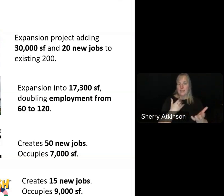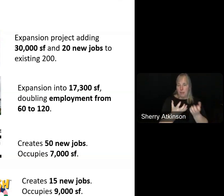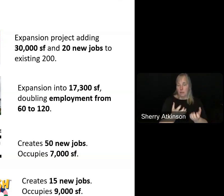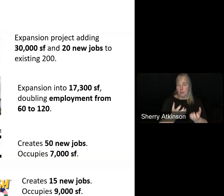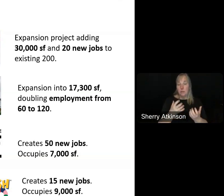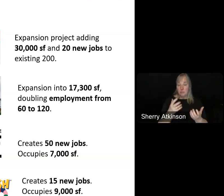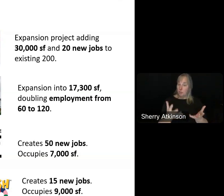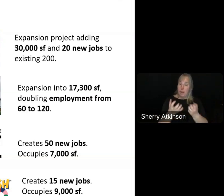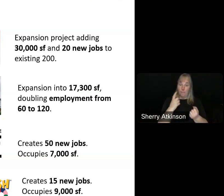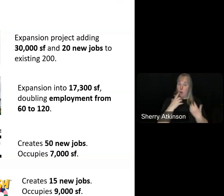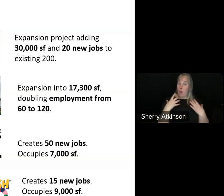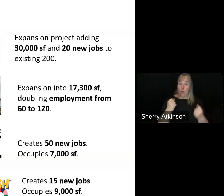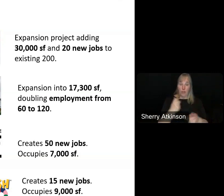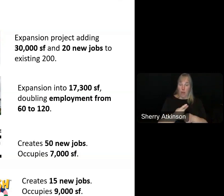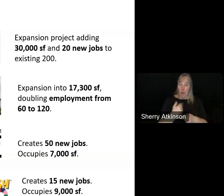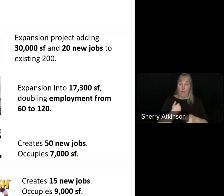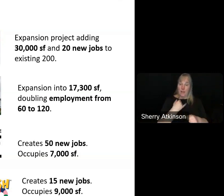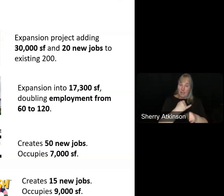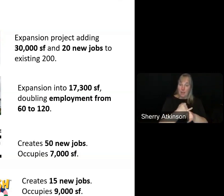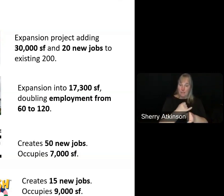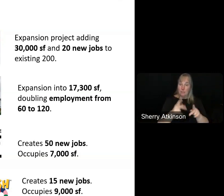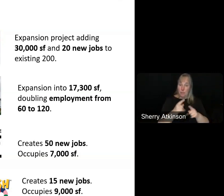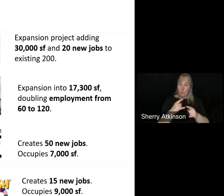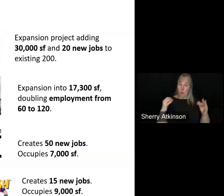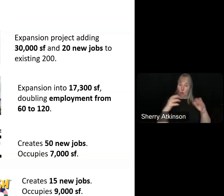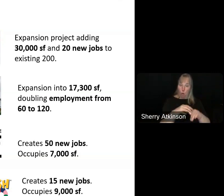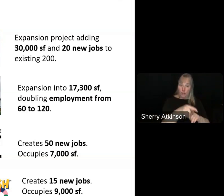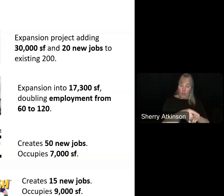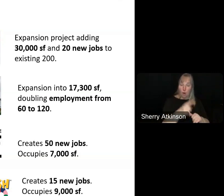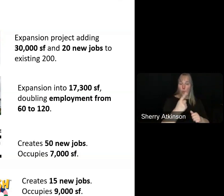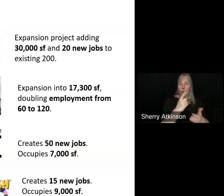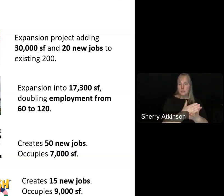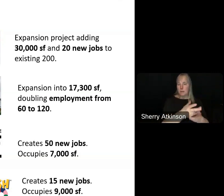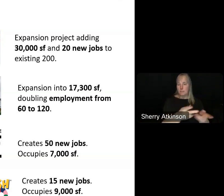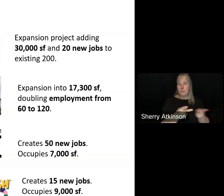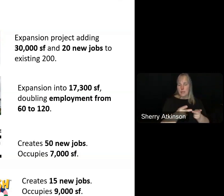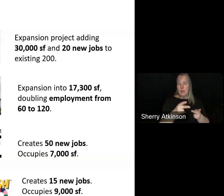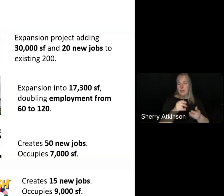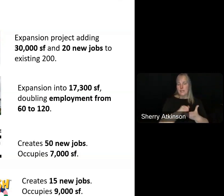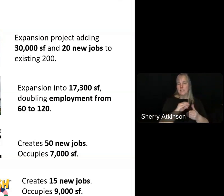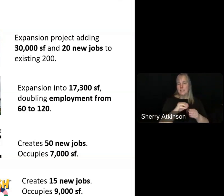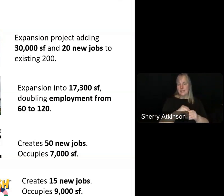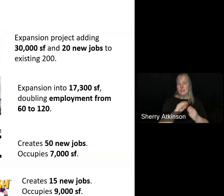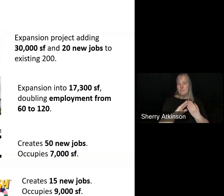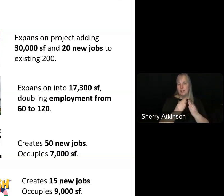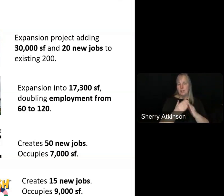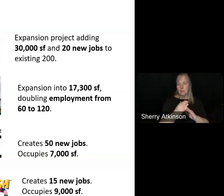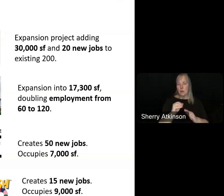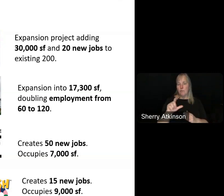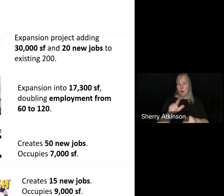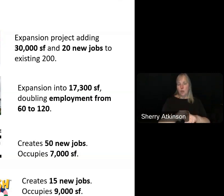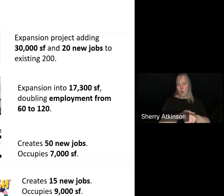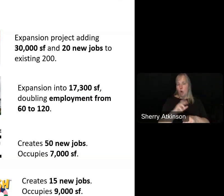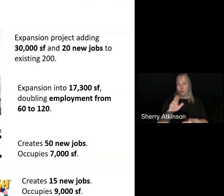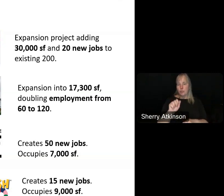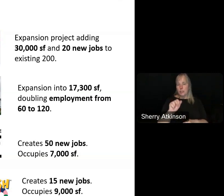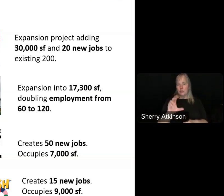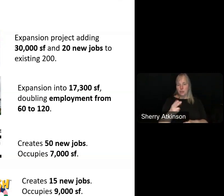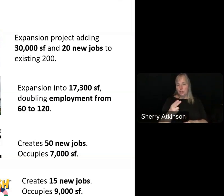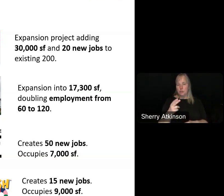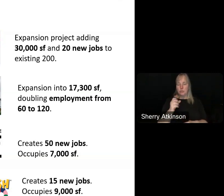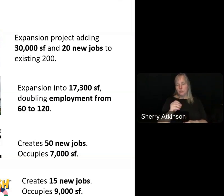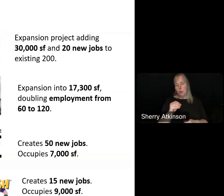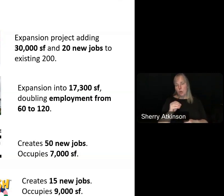where people can go and there's a one-stop shop. It's in the village of Long Reach, and so it's walkable for a lot of the folks over there. And